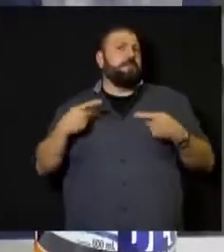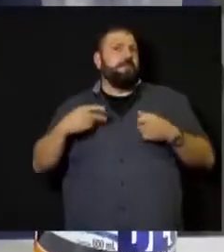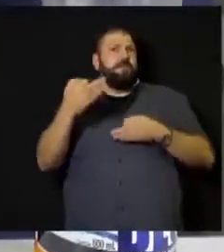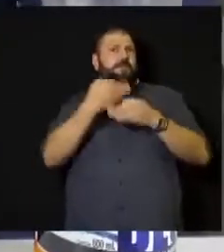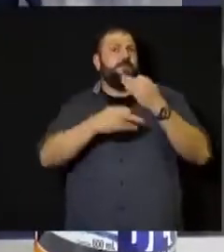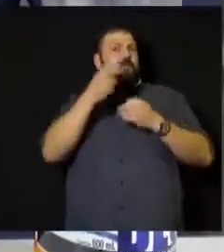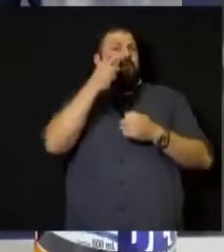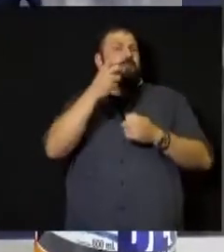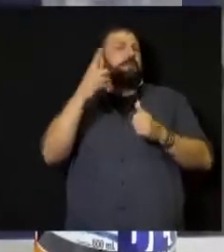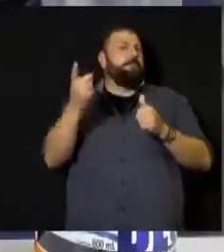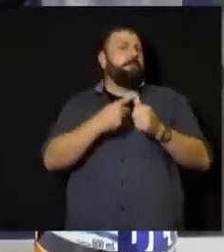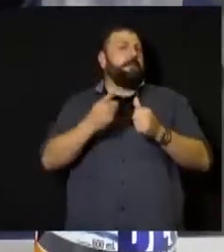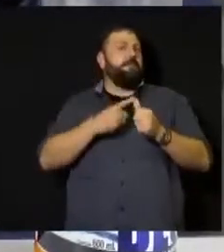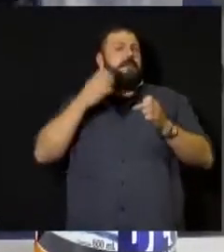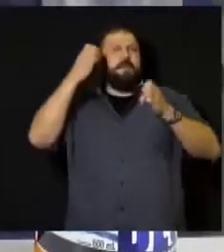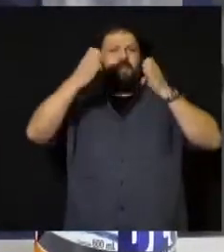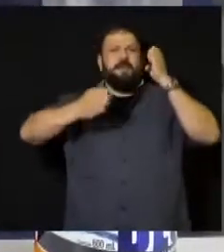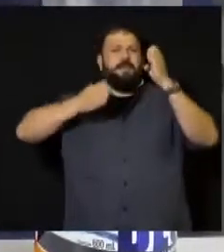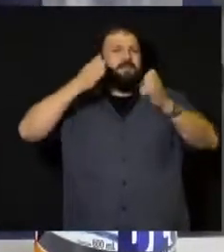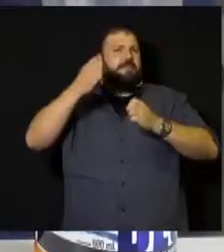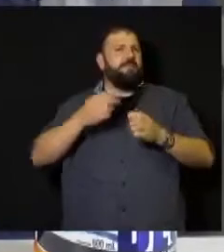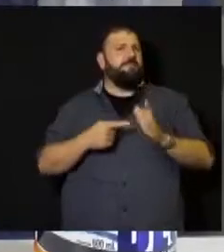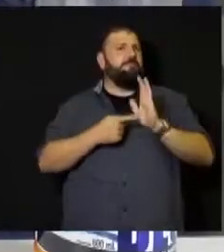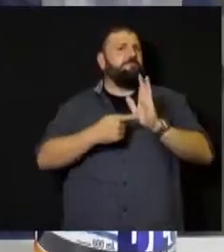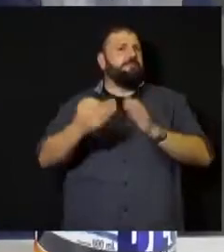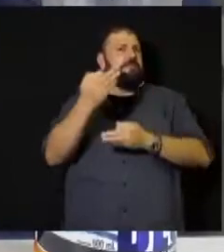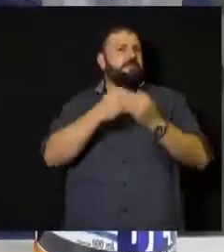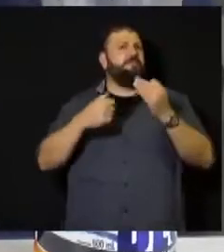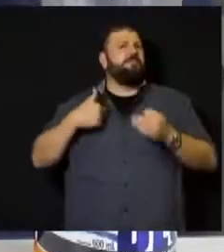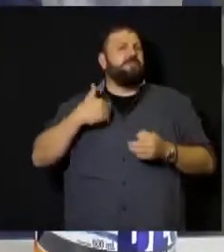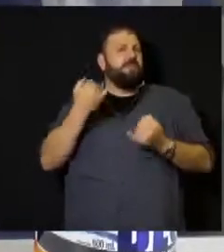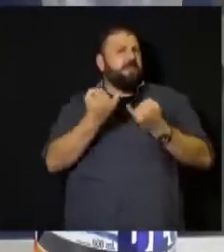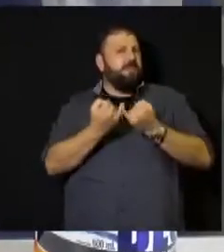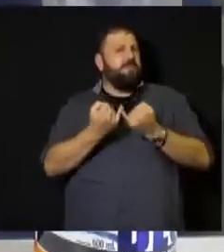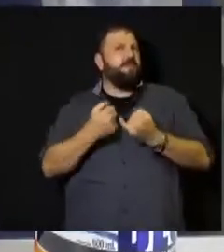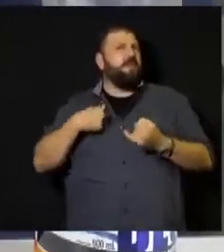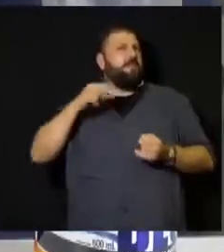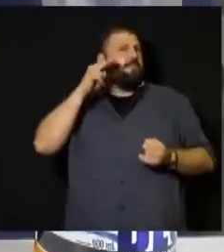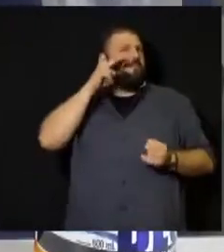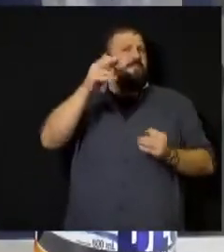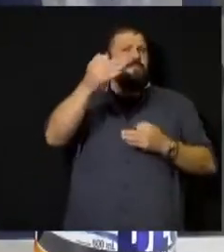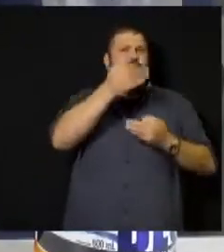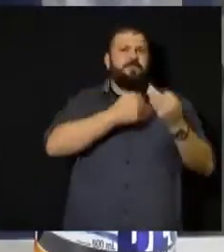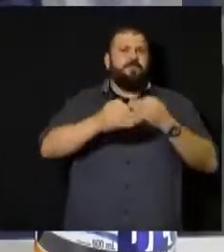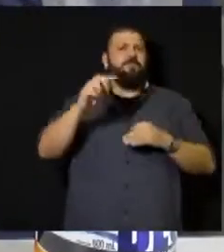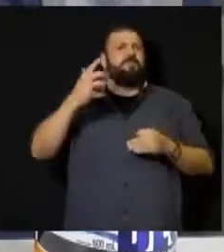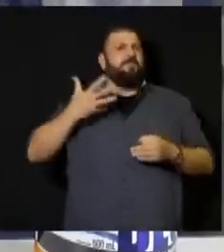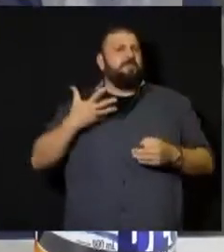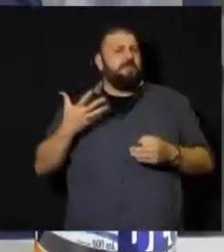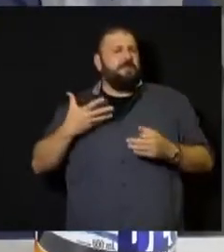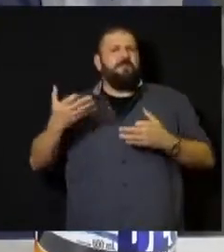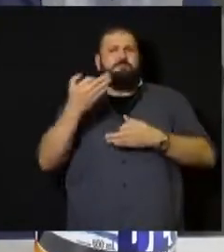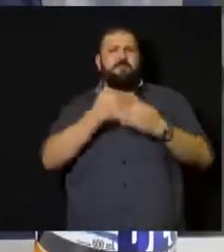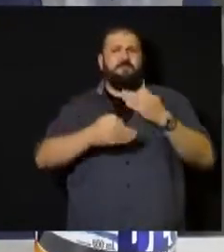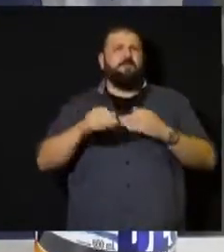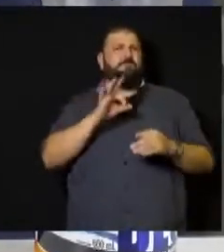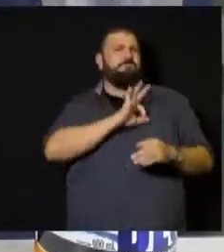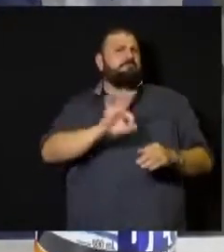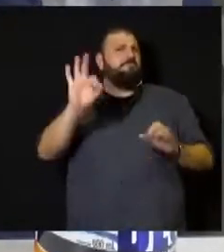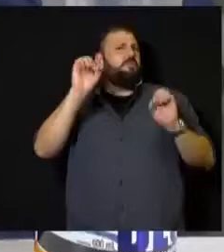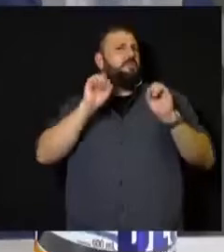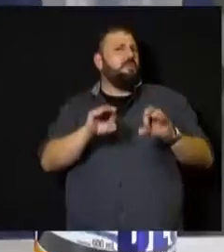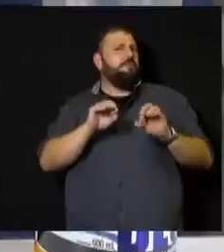this, when it happens, it's going to be a first face-to-face meeting. When in the future, I see myself saying, okay, I can have